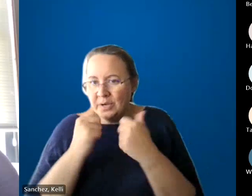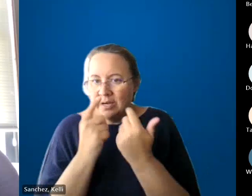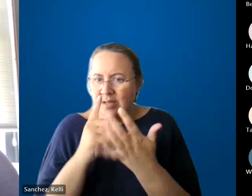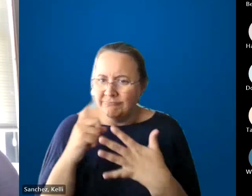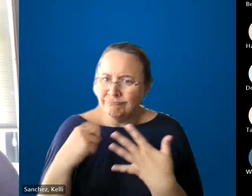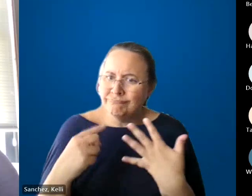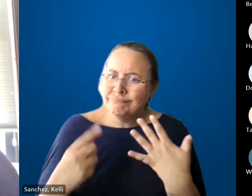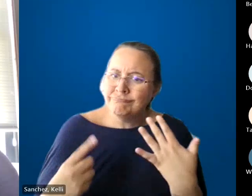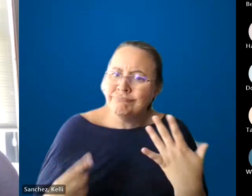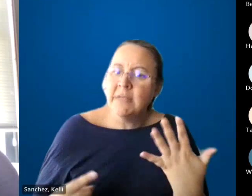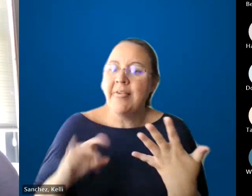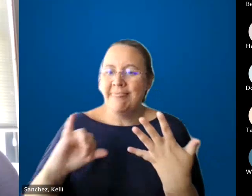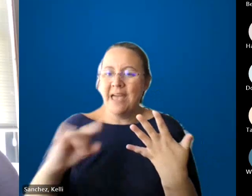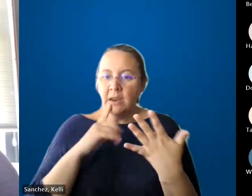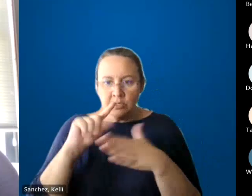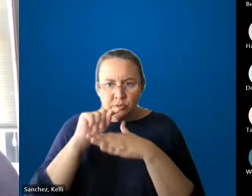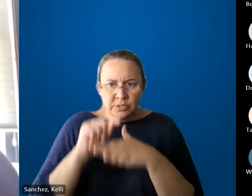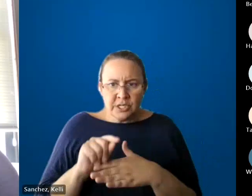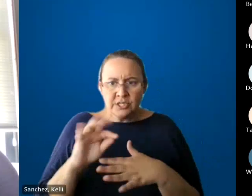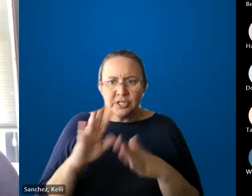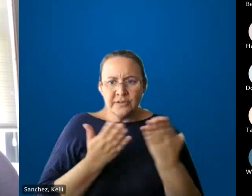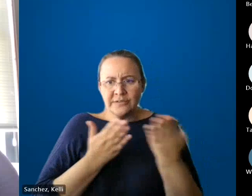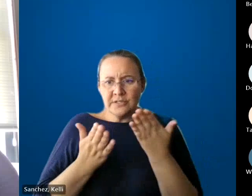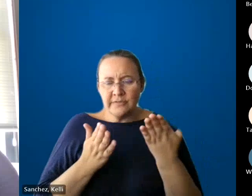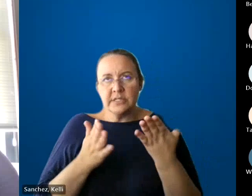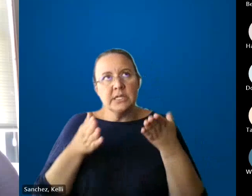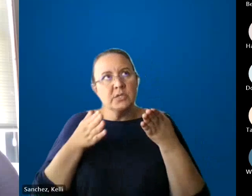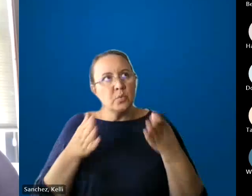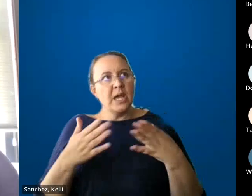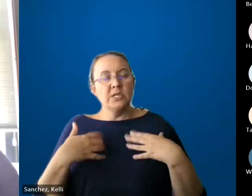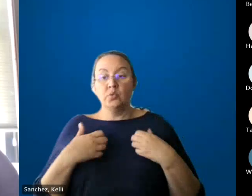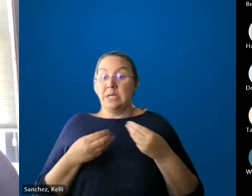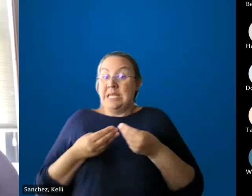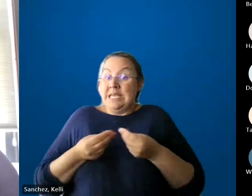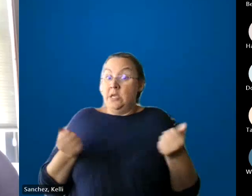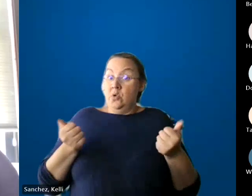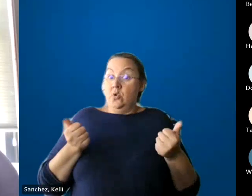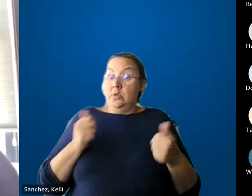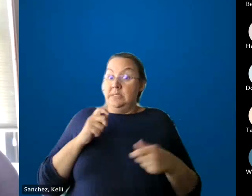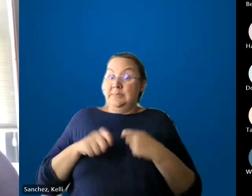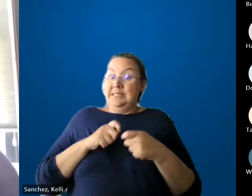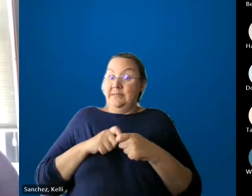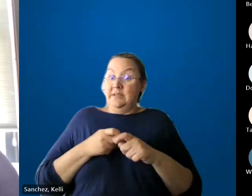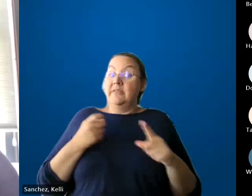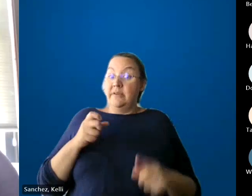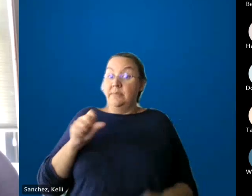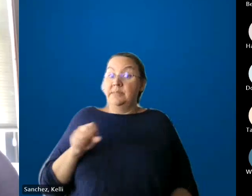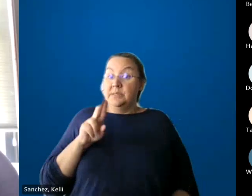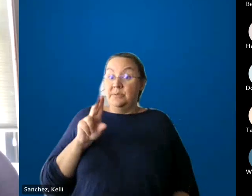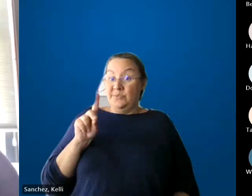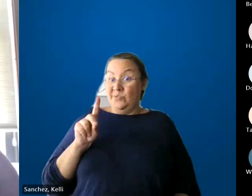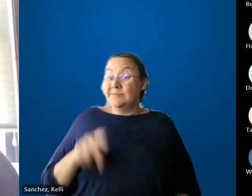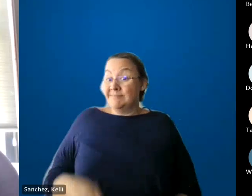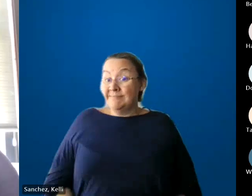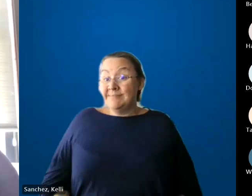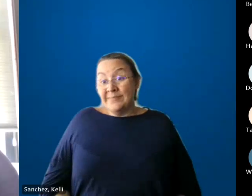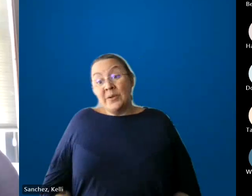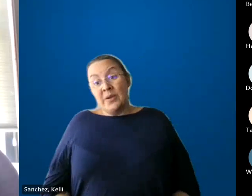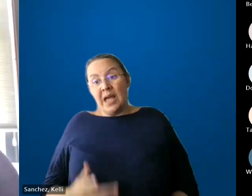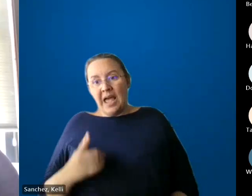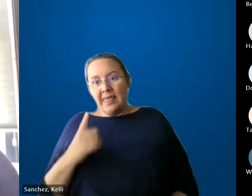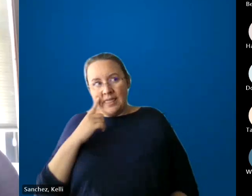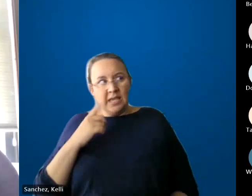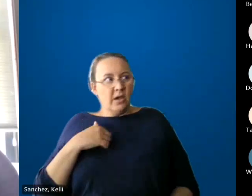using that tradition of service as a way to heal specifically from substance use disorder. And yeah, I just find all of